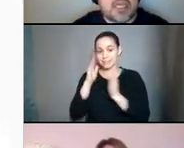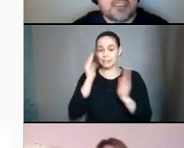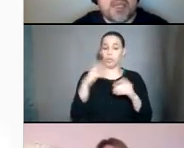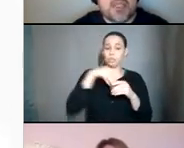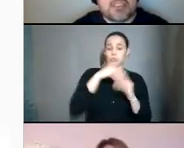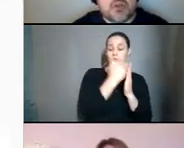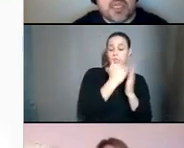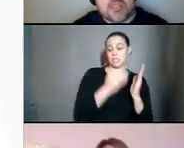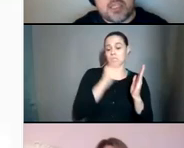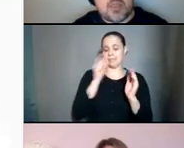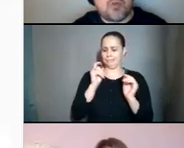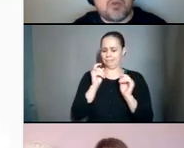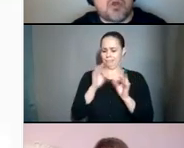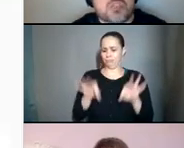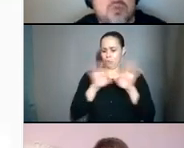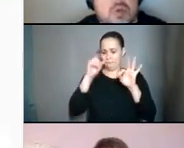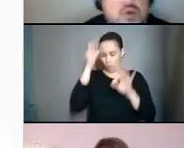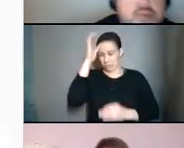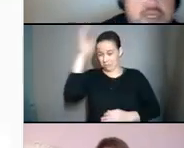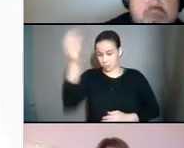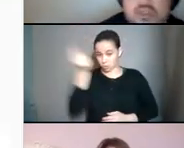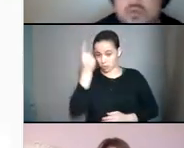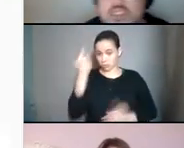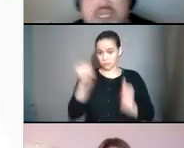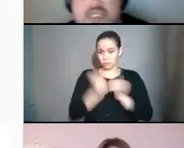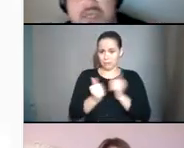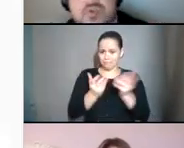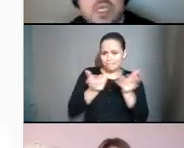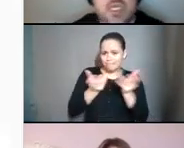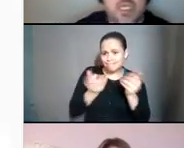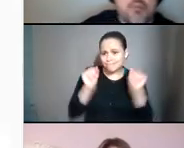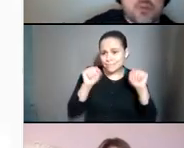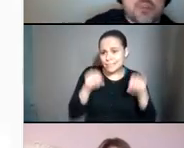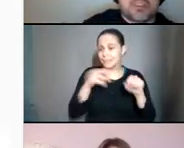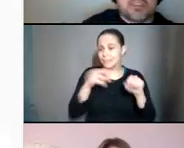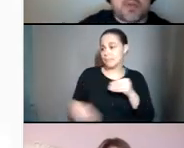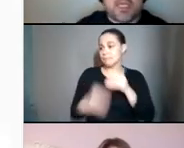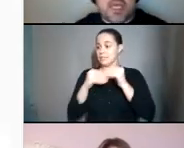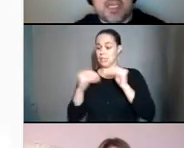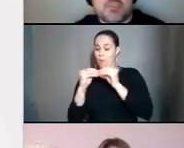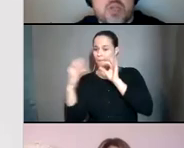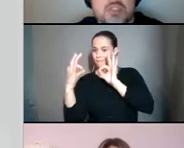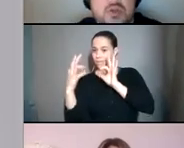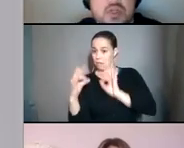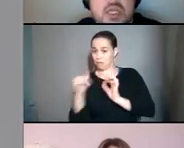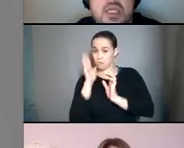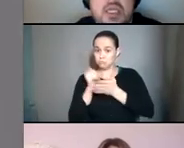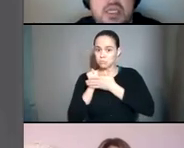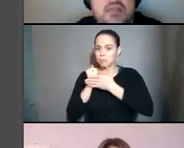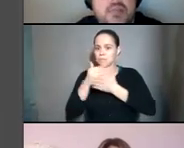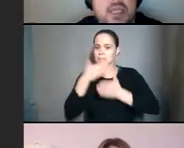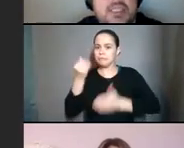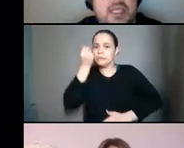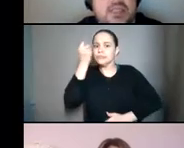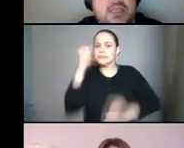understanding, with interactive manipulatives and built-in feedback to guide student exploration and sense-making of mathematical ideas.